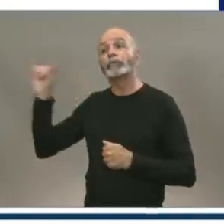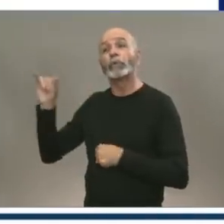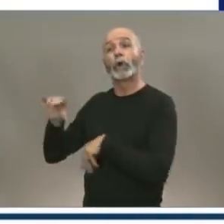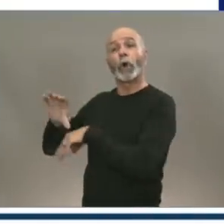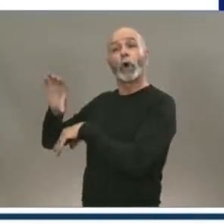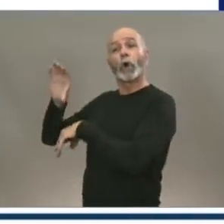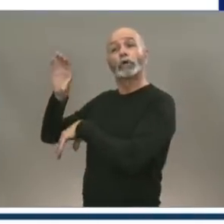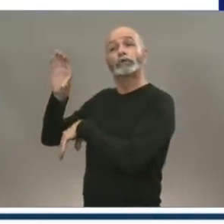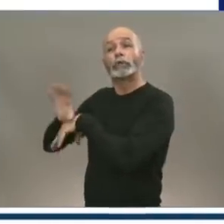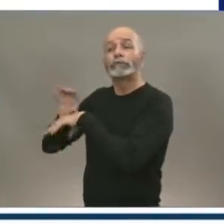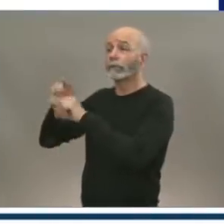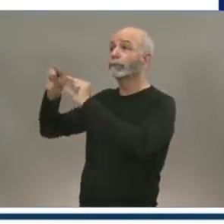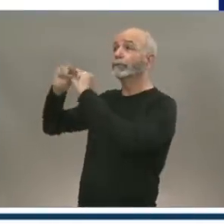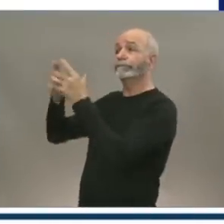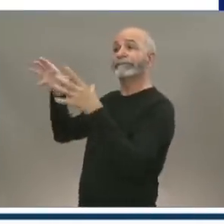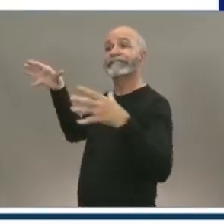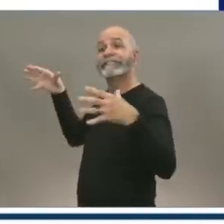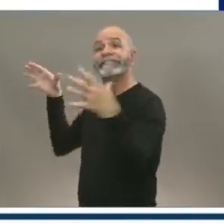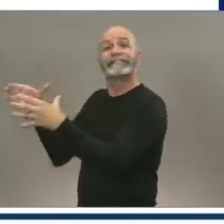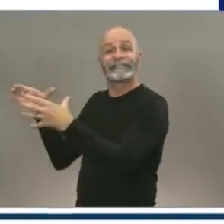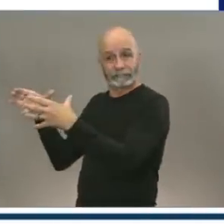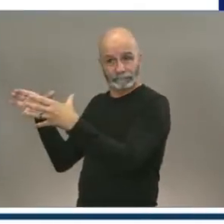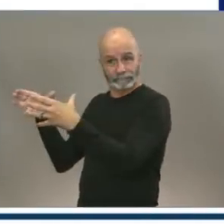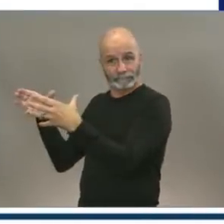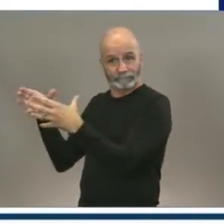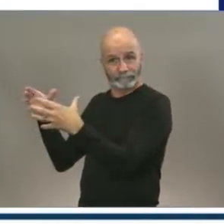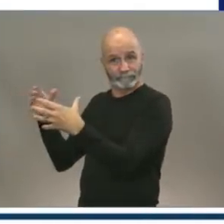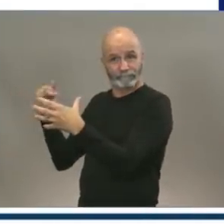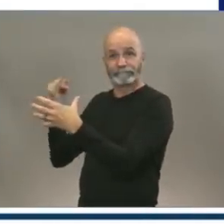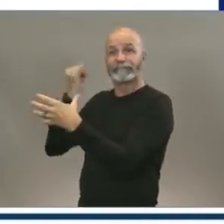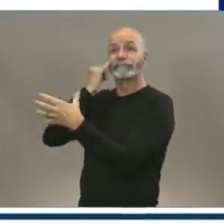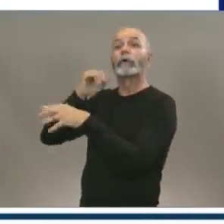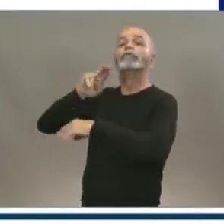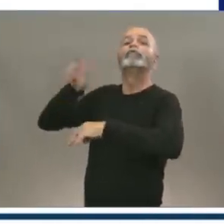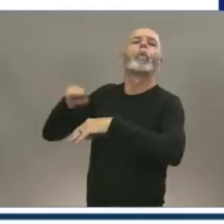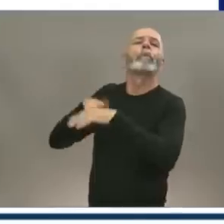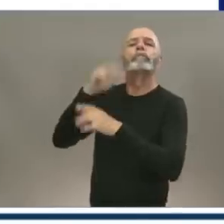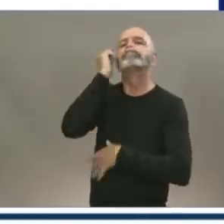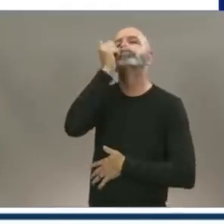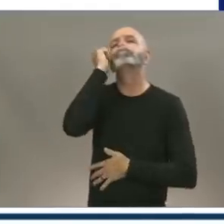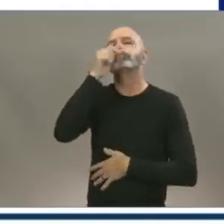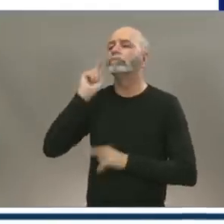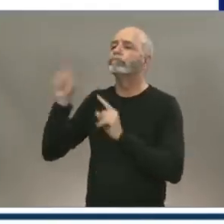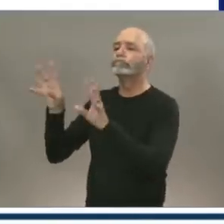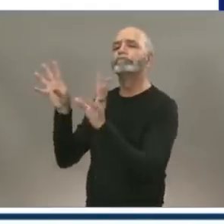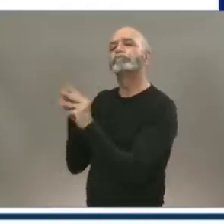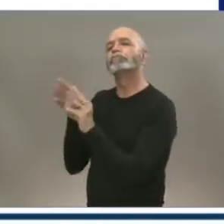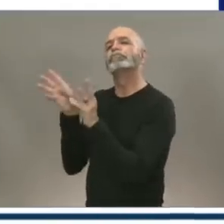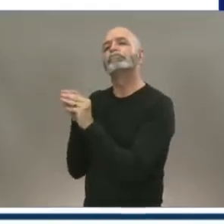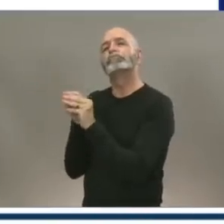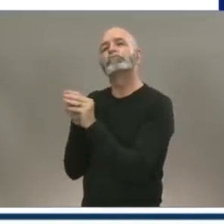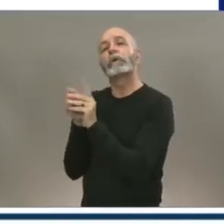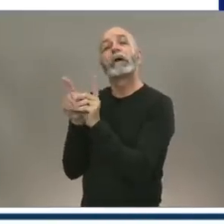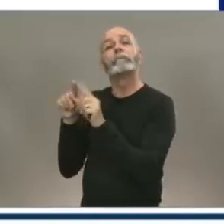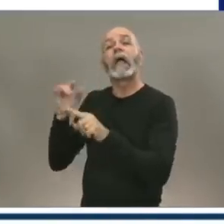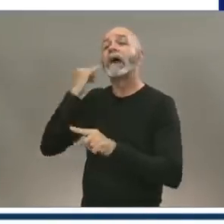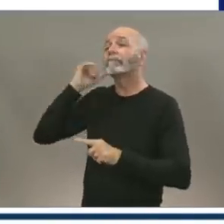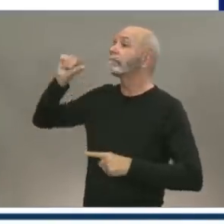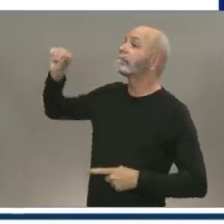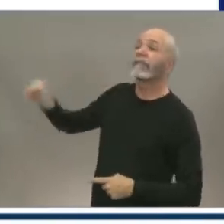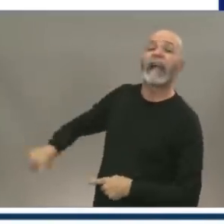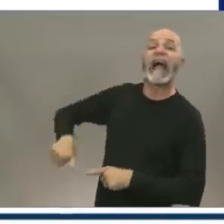epidemiology doesn't suggest that there's issues with the regular services. Anything outside of the regular service is meant to follow the public health